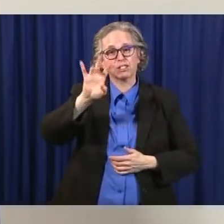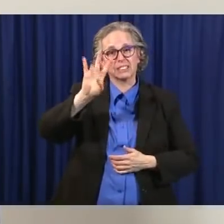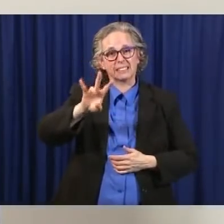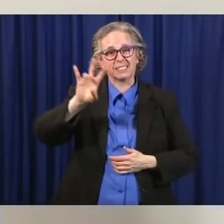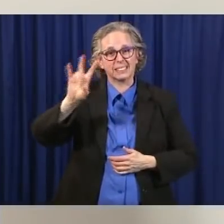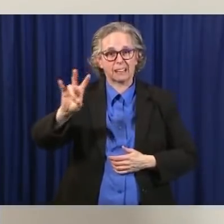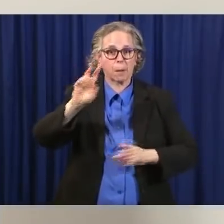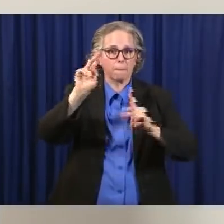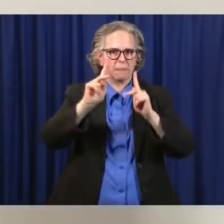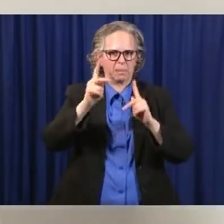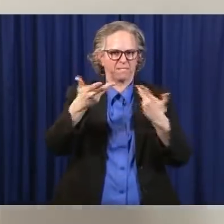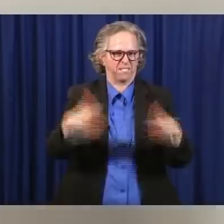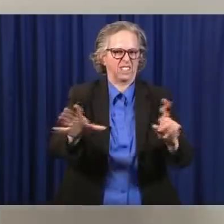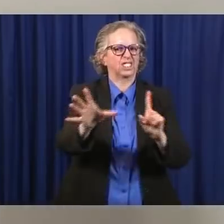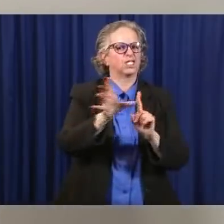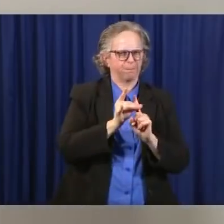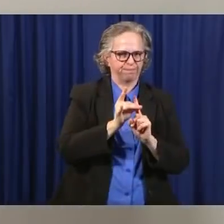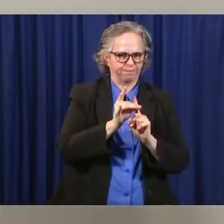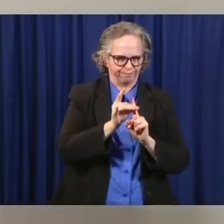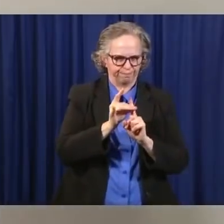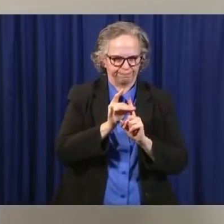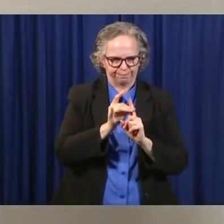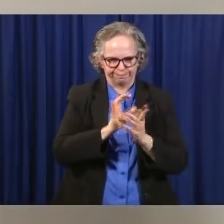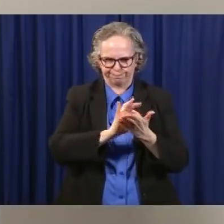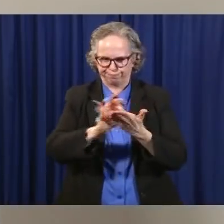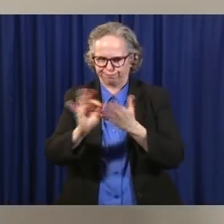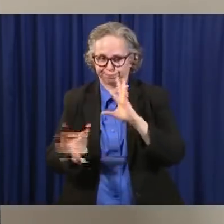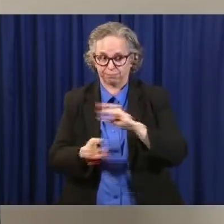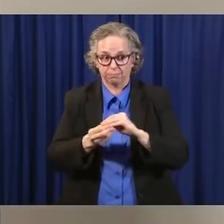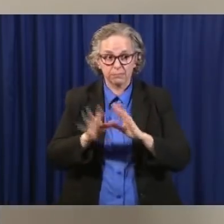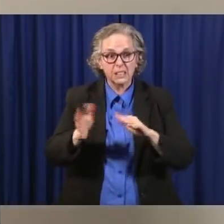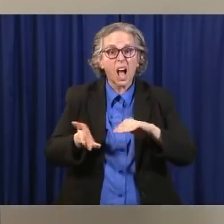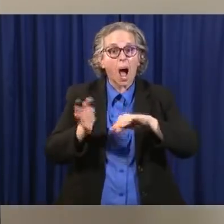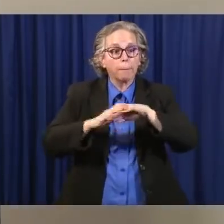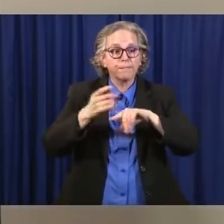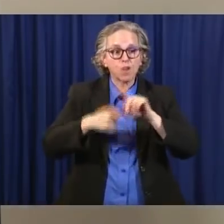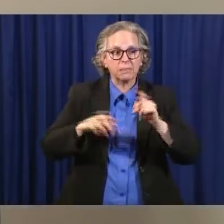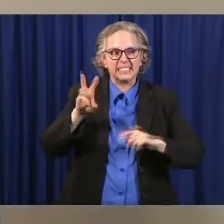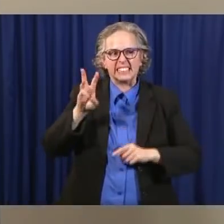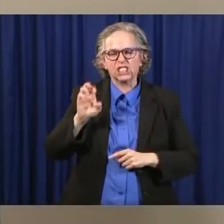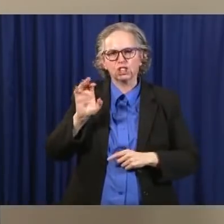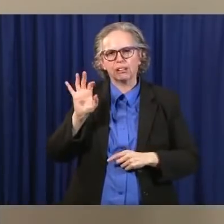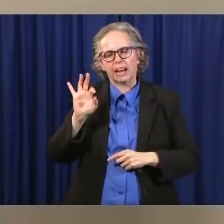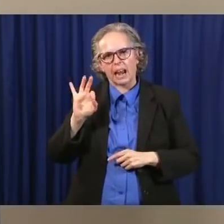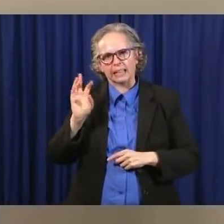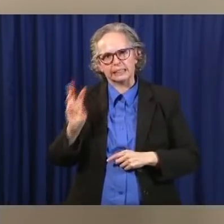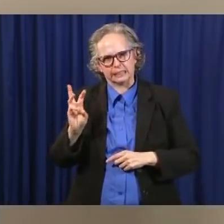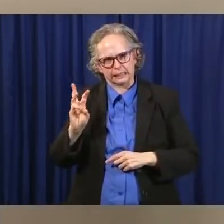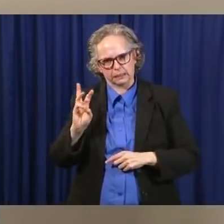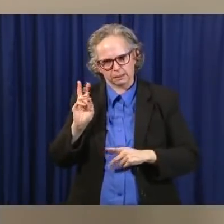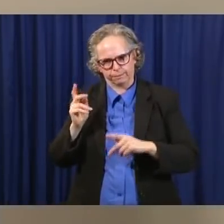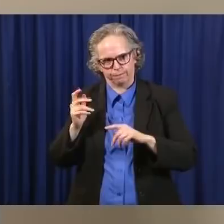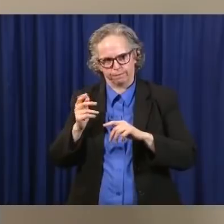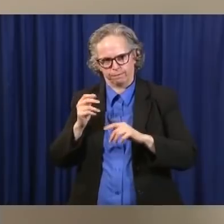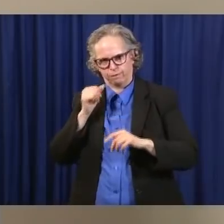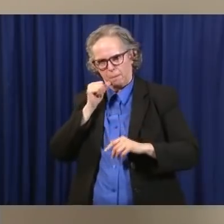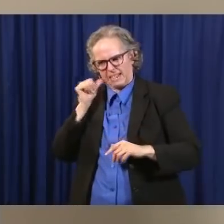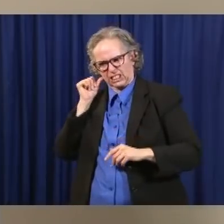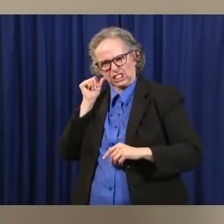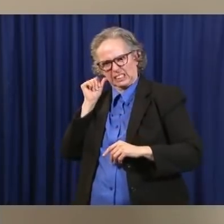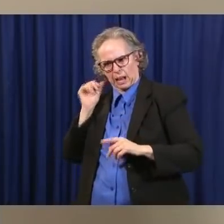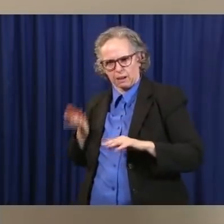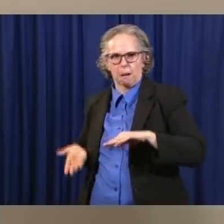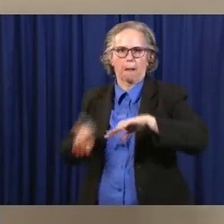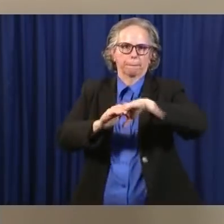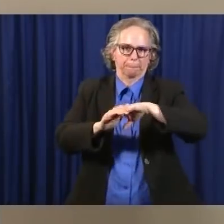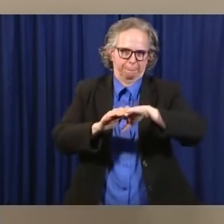24,777 cases as of today. That's up 696 cases from yesterday. In the country at large, there